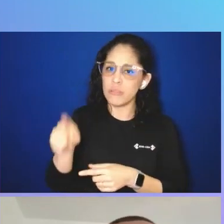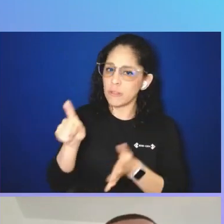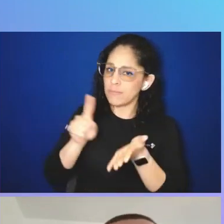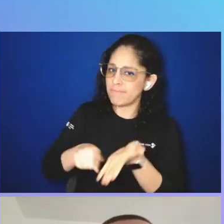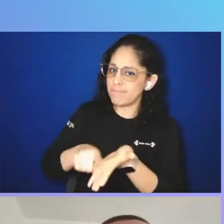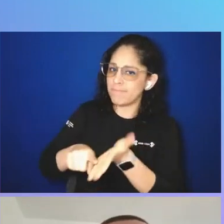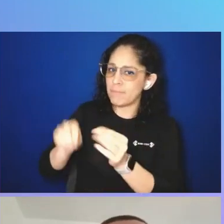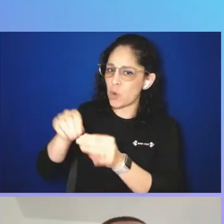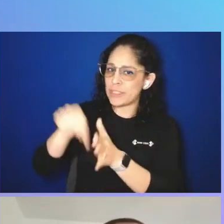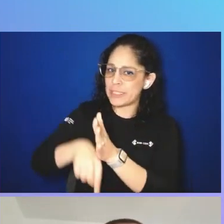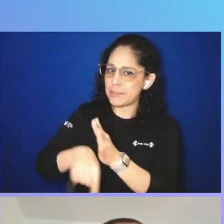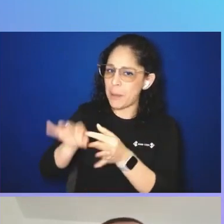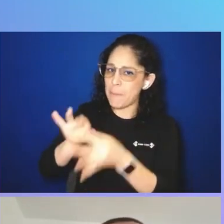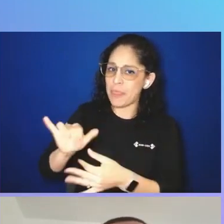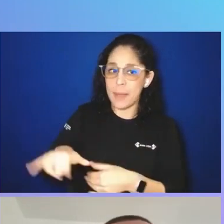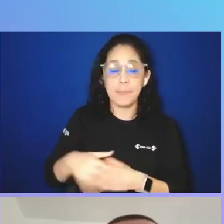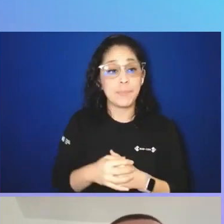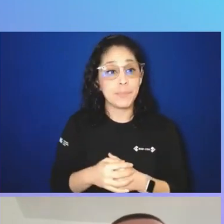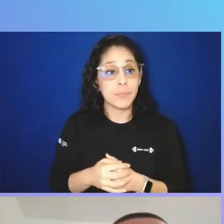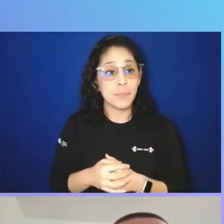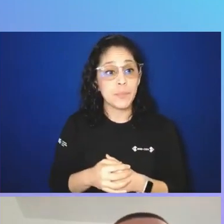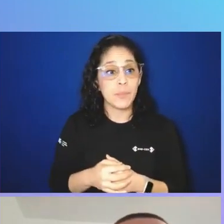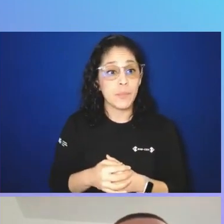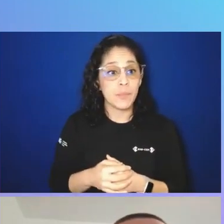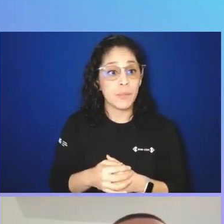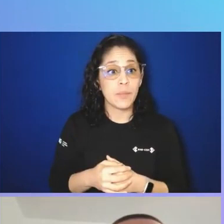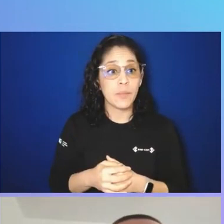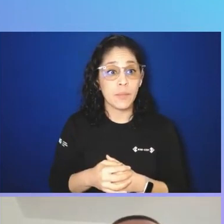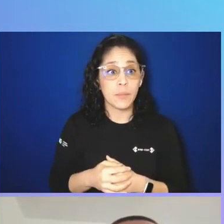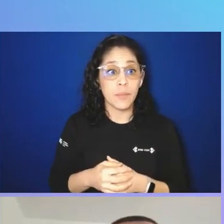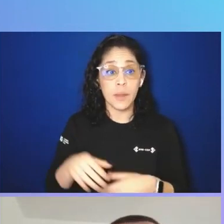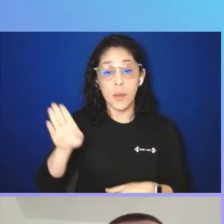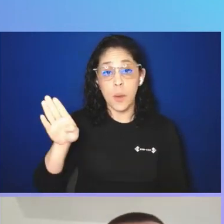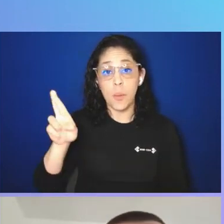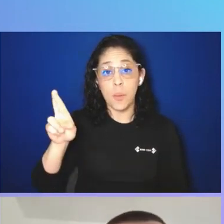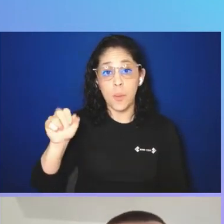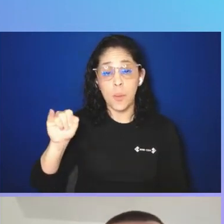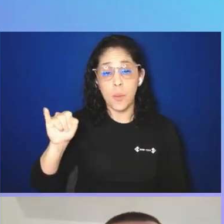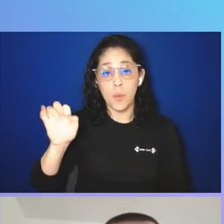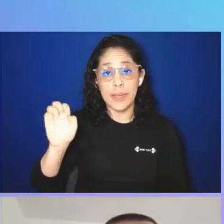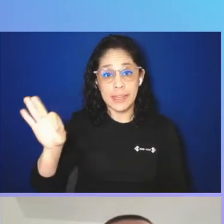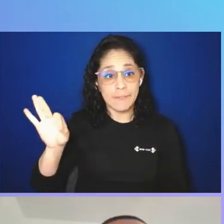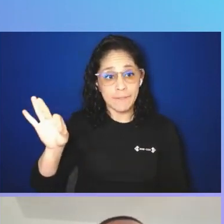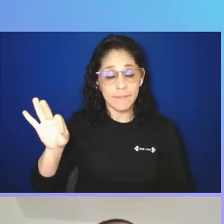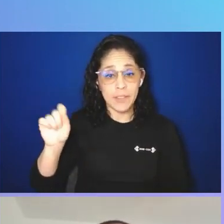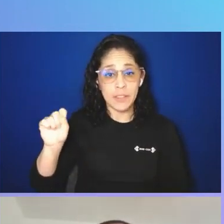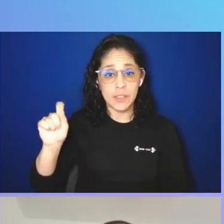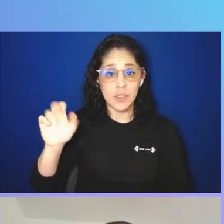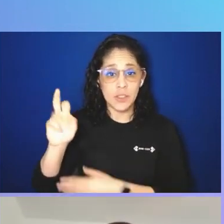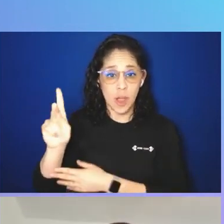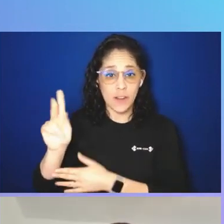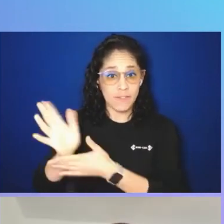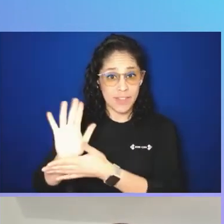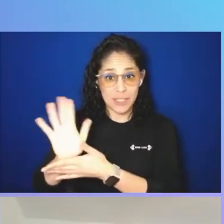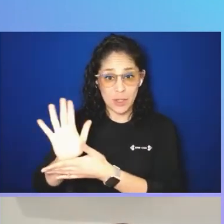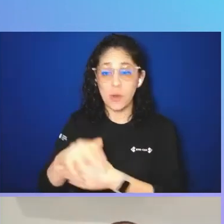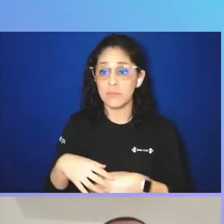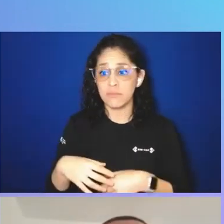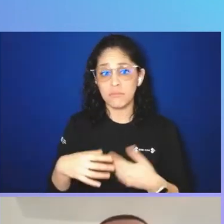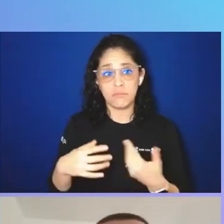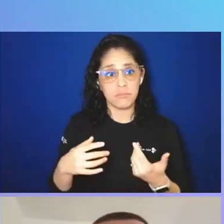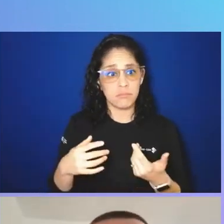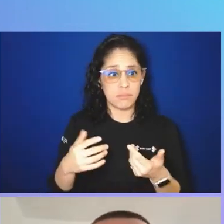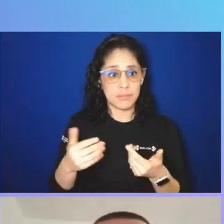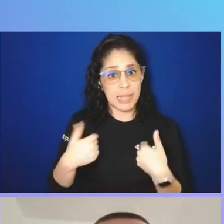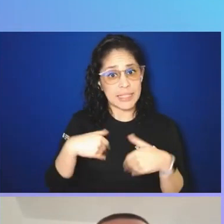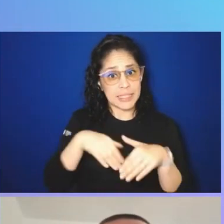Whenever I release a video for Brief Stock Video, which has the subject of accessibility, someone has to kind of catch